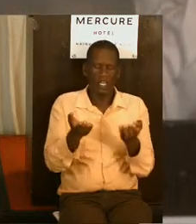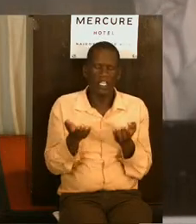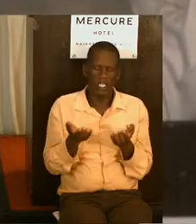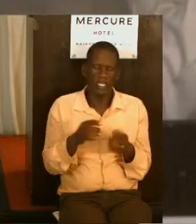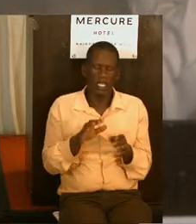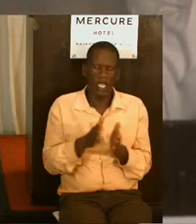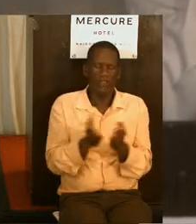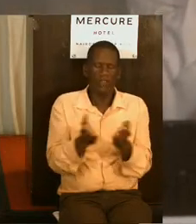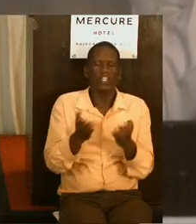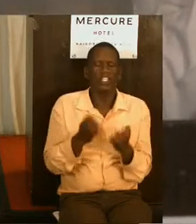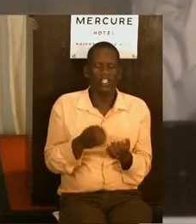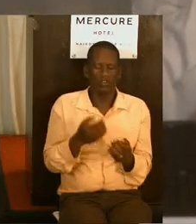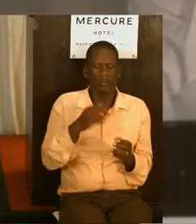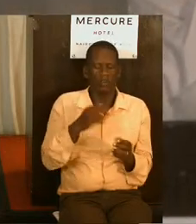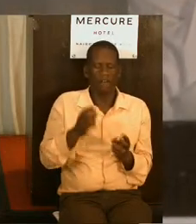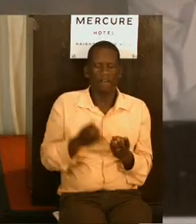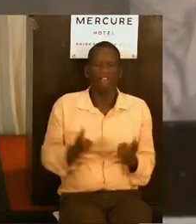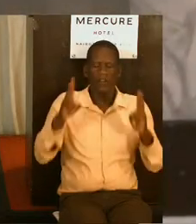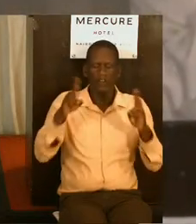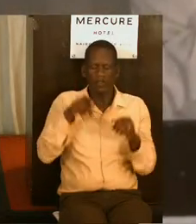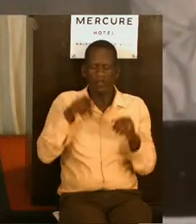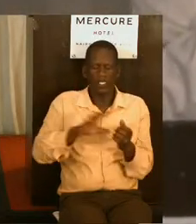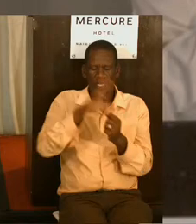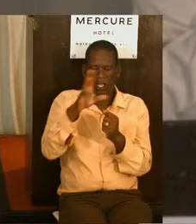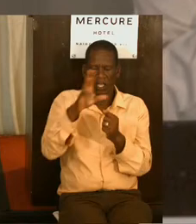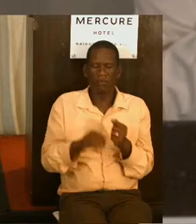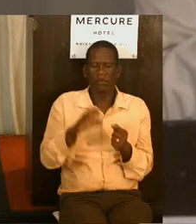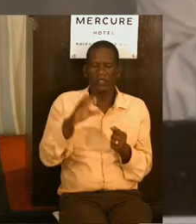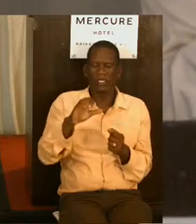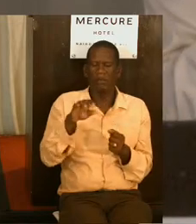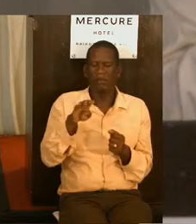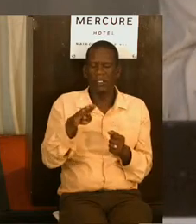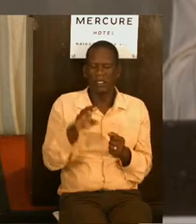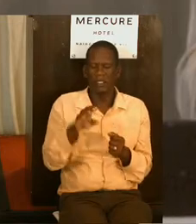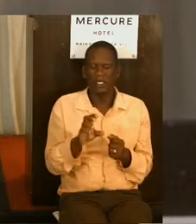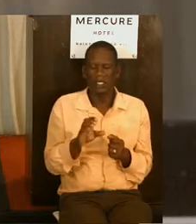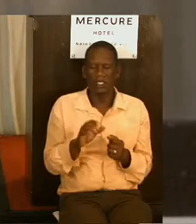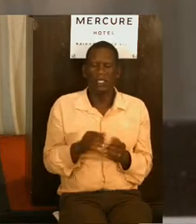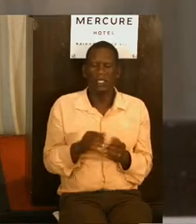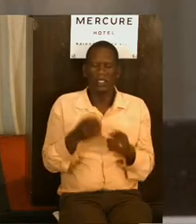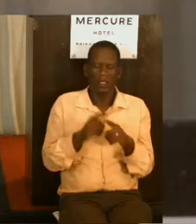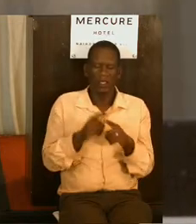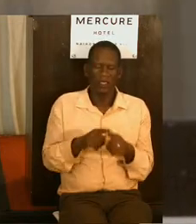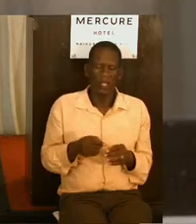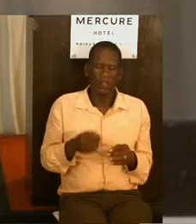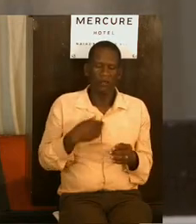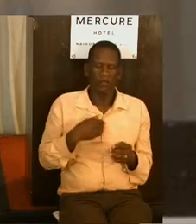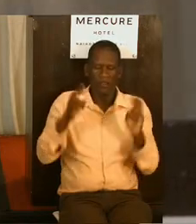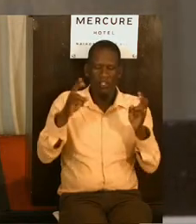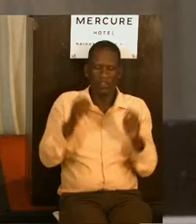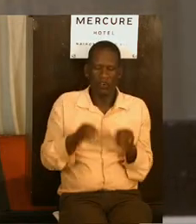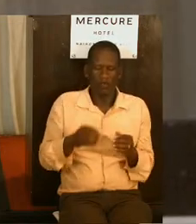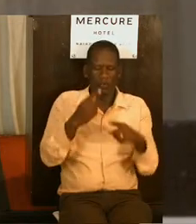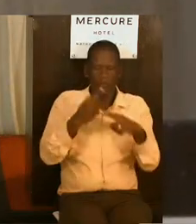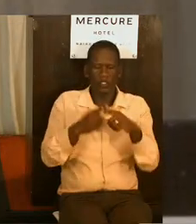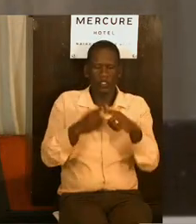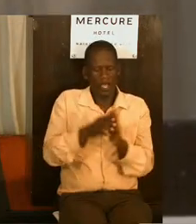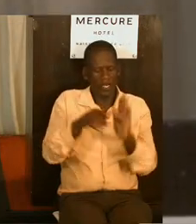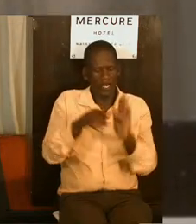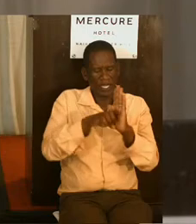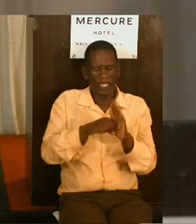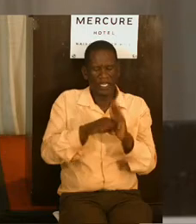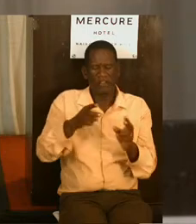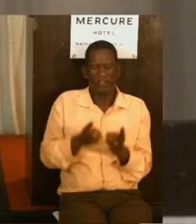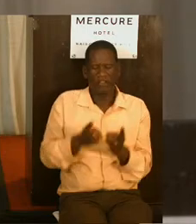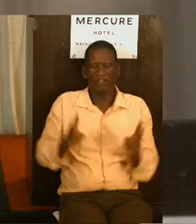to inculcate values yeah CBC then positive and negative